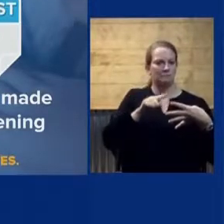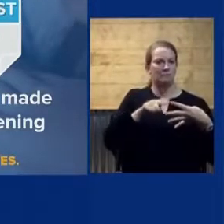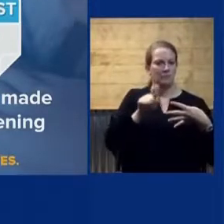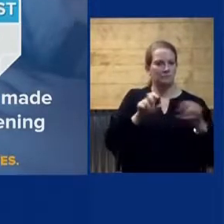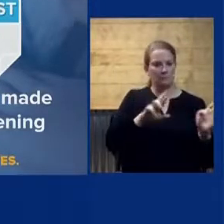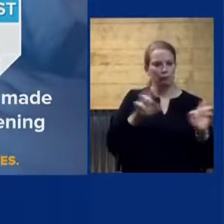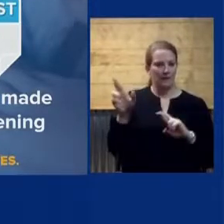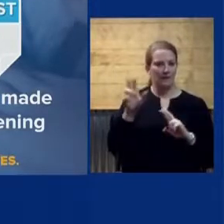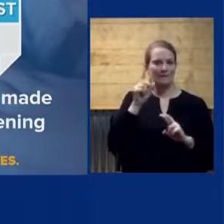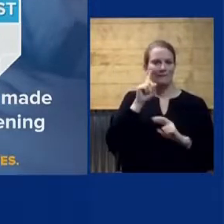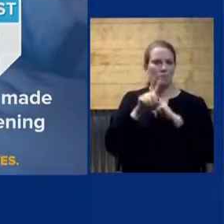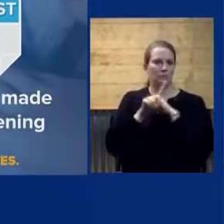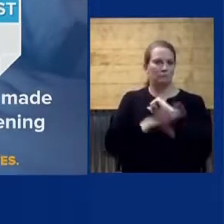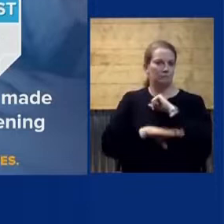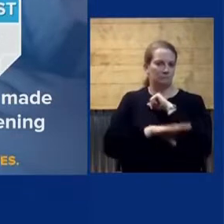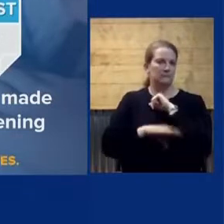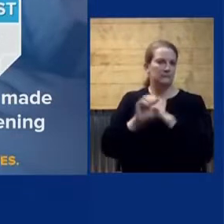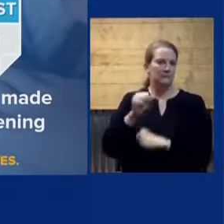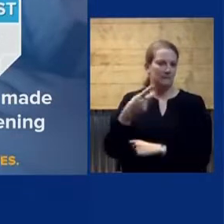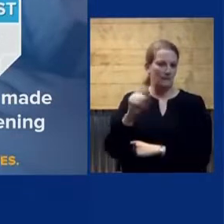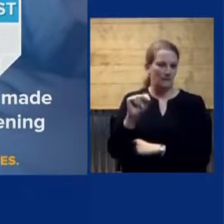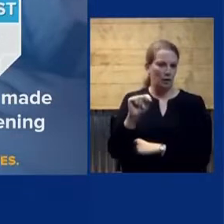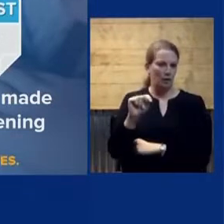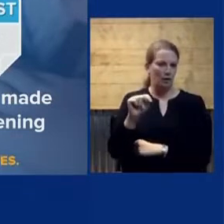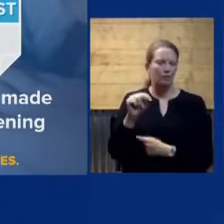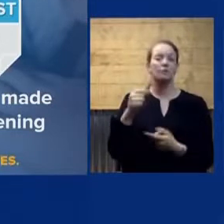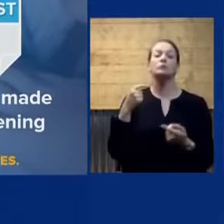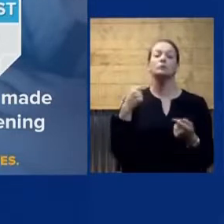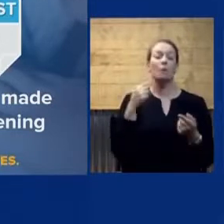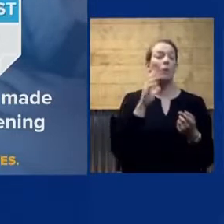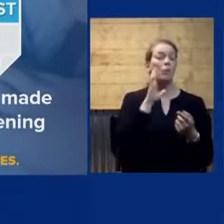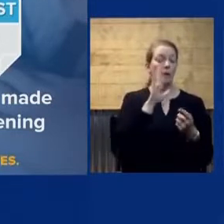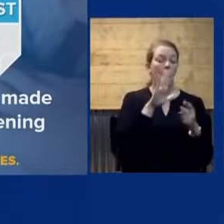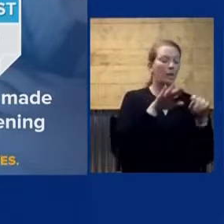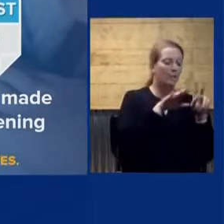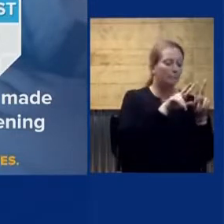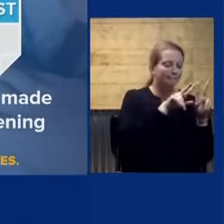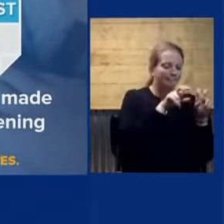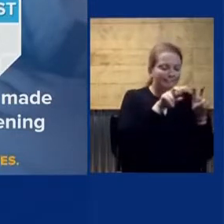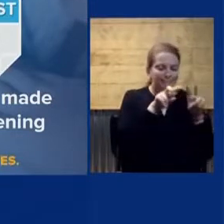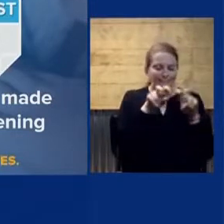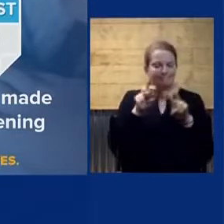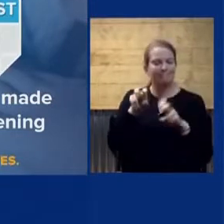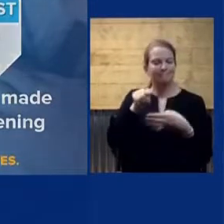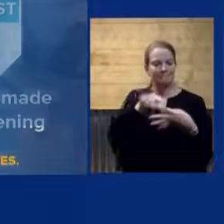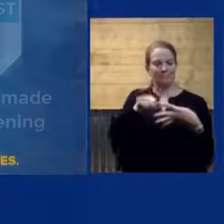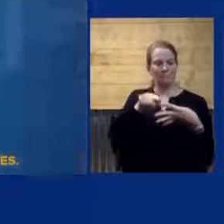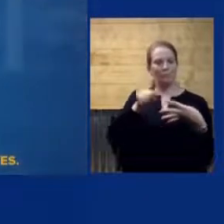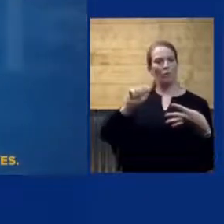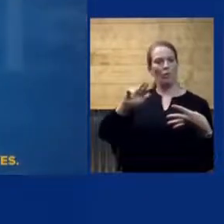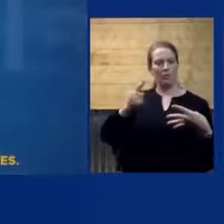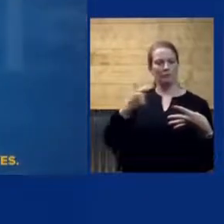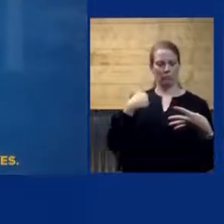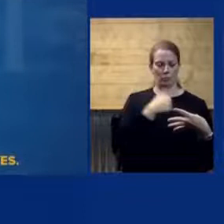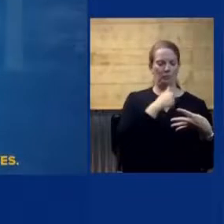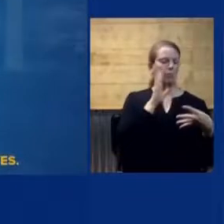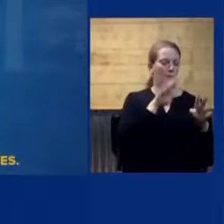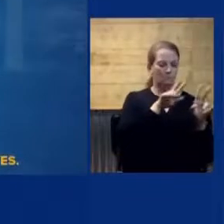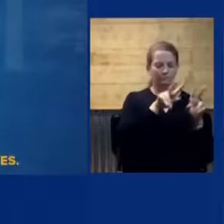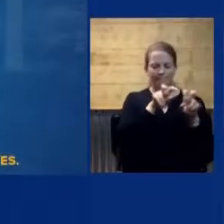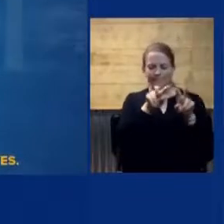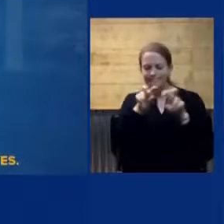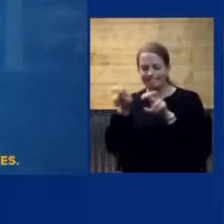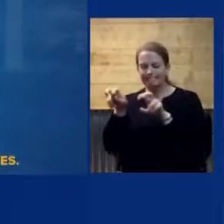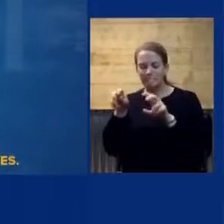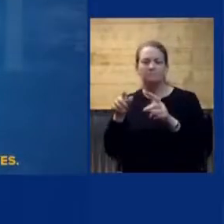everything ready for September. And we'll look at the data in that first week, and then we'll make a decision. I